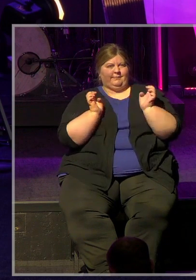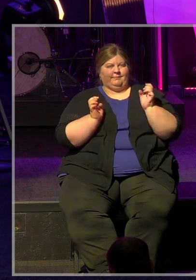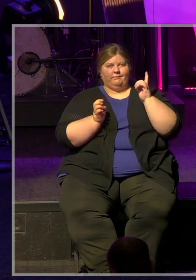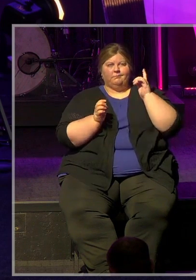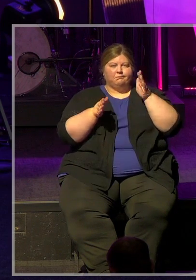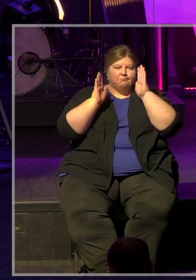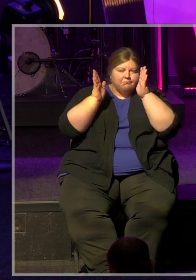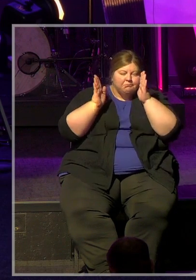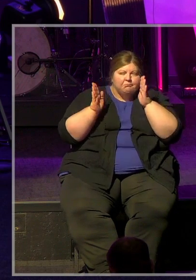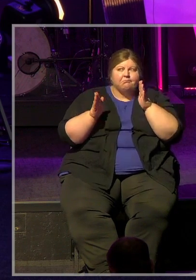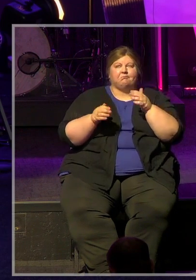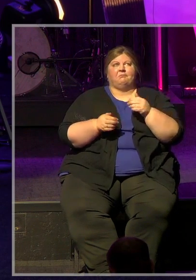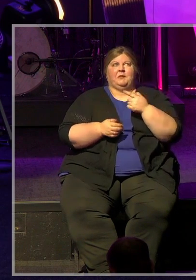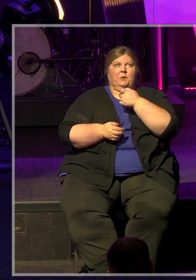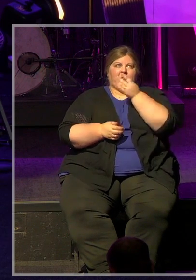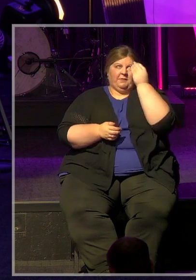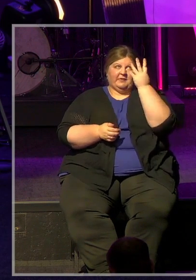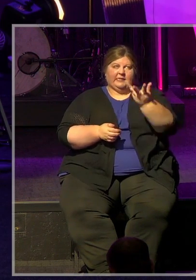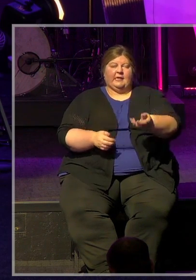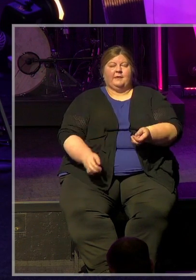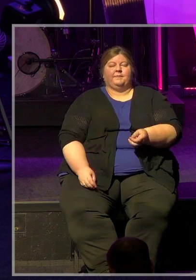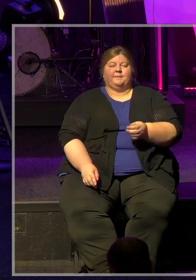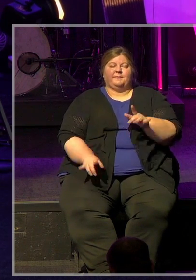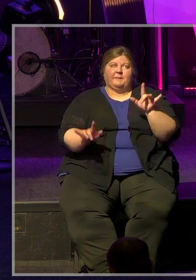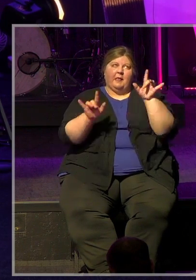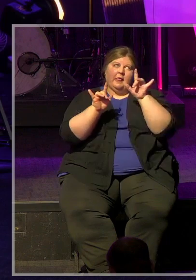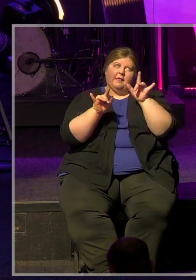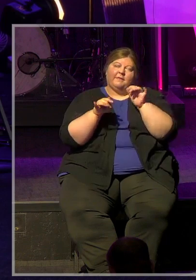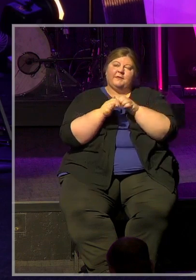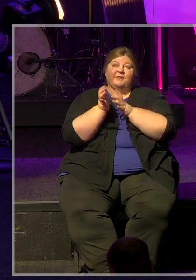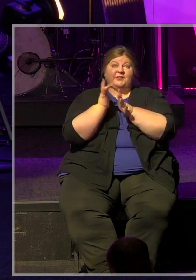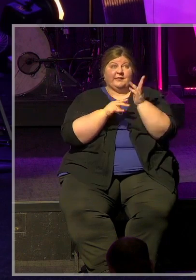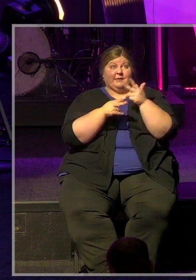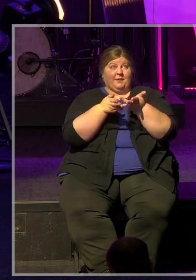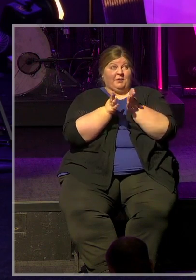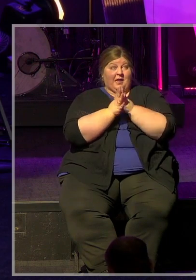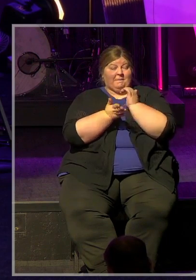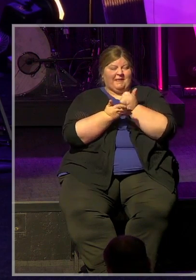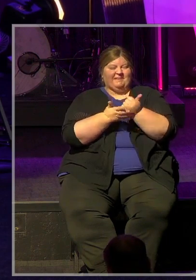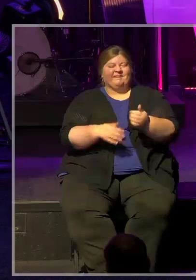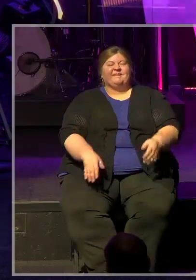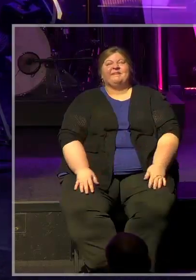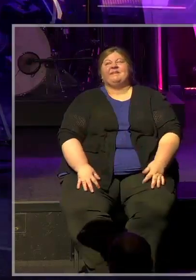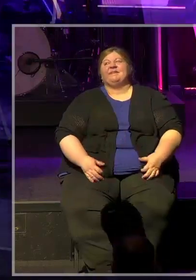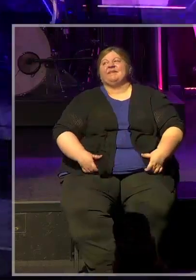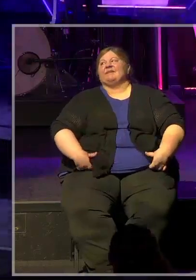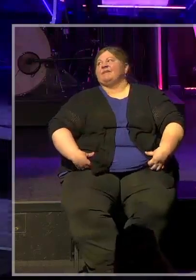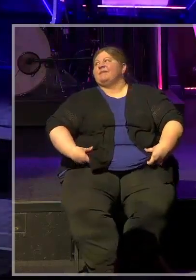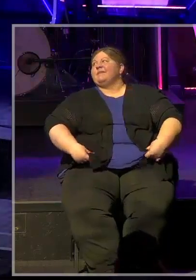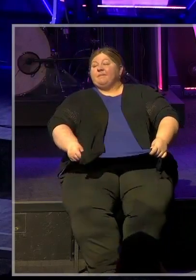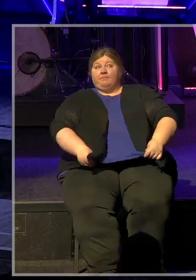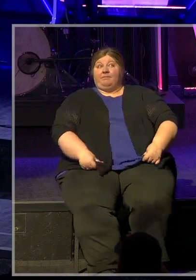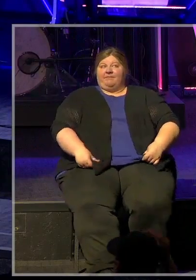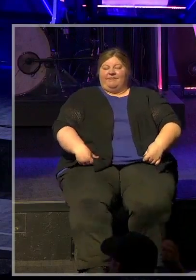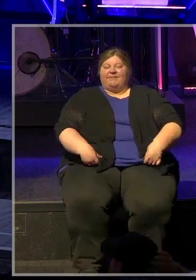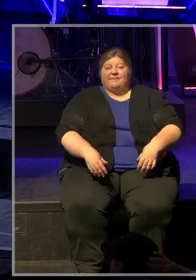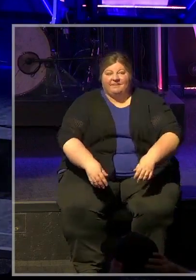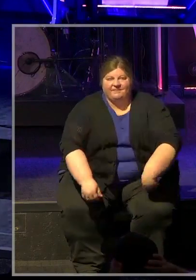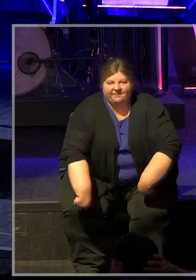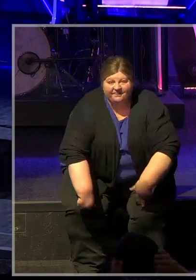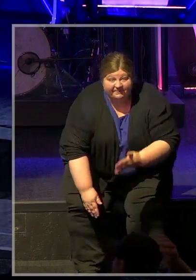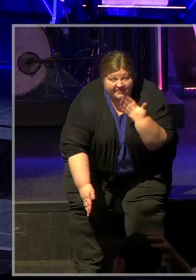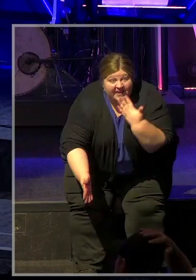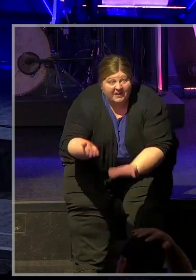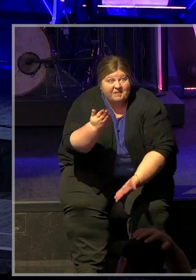open to what you have to say. We love you, and it's in Jesus' name I pray. Amen. Amen. Well, hey, good